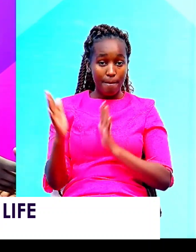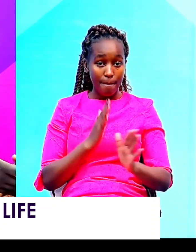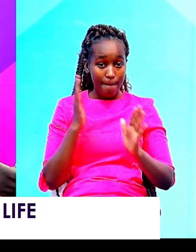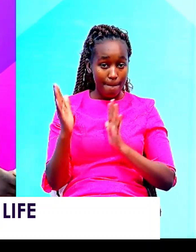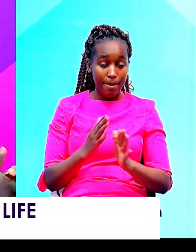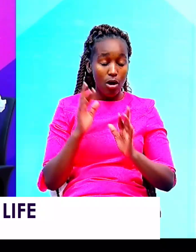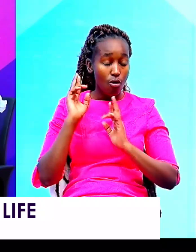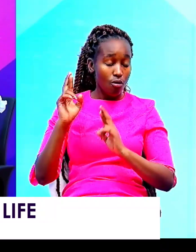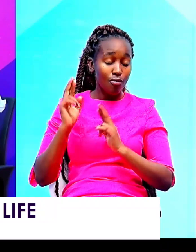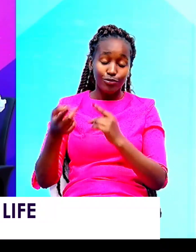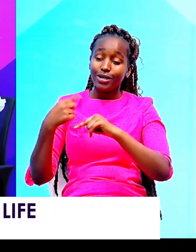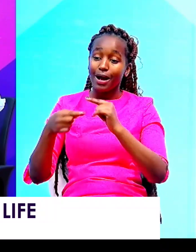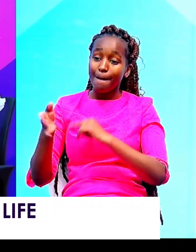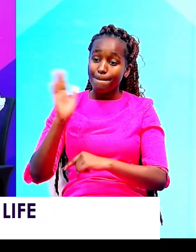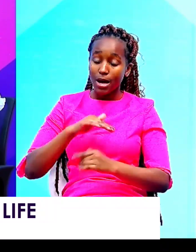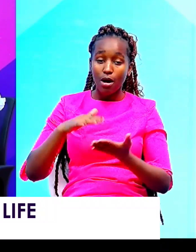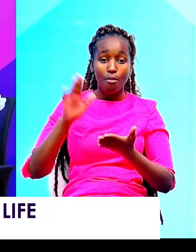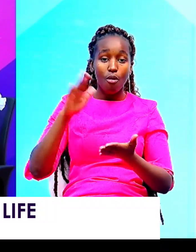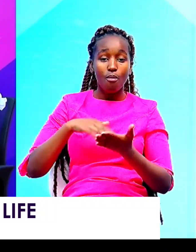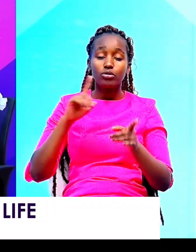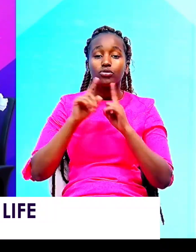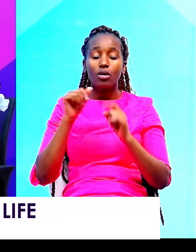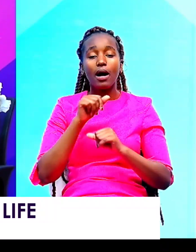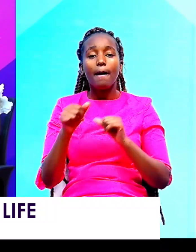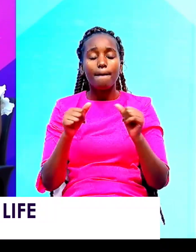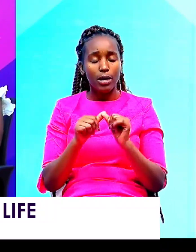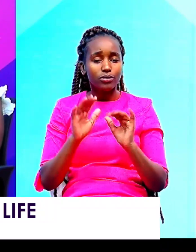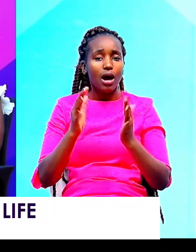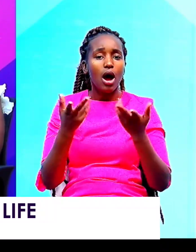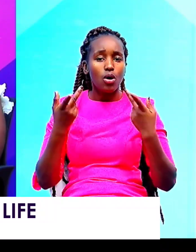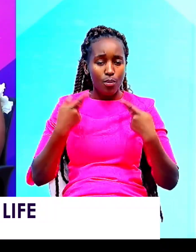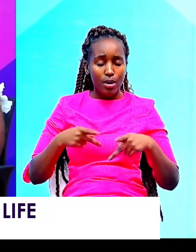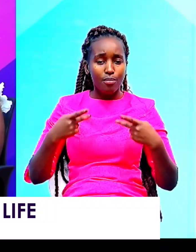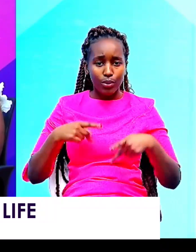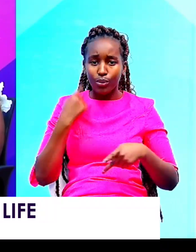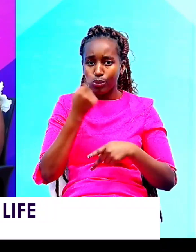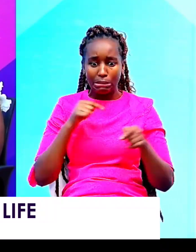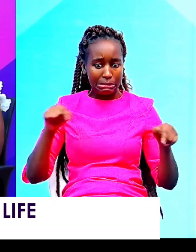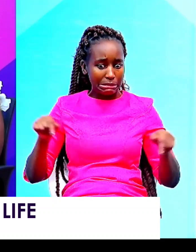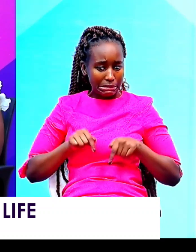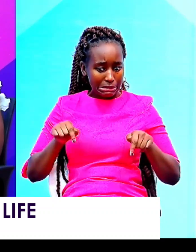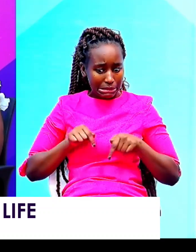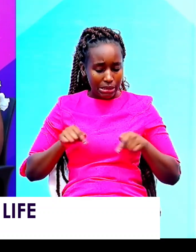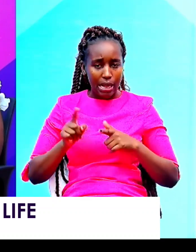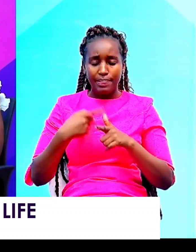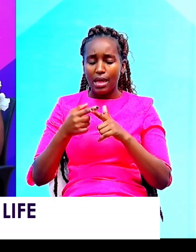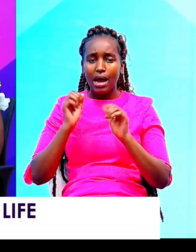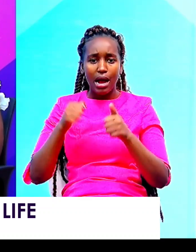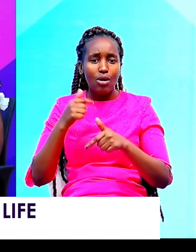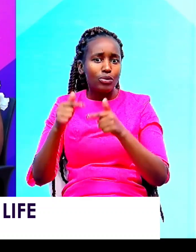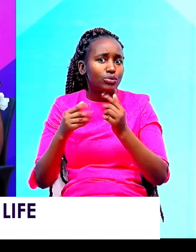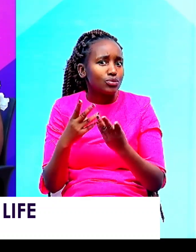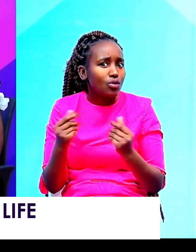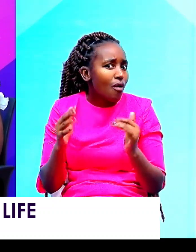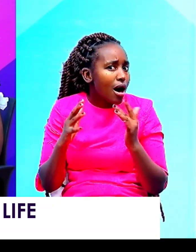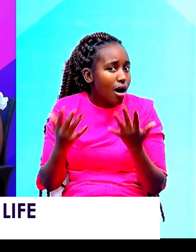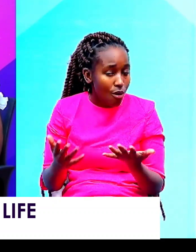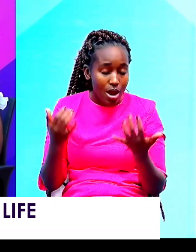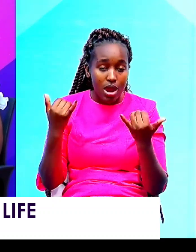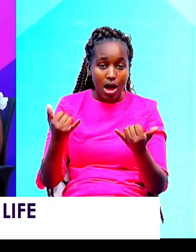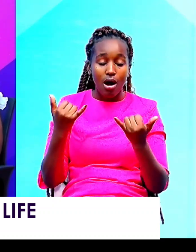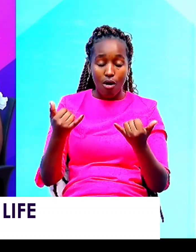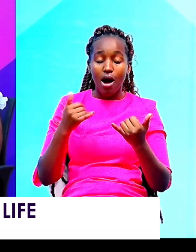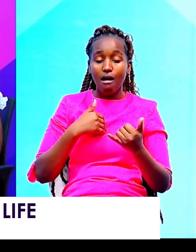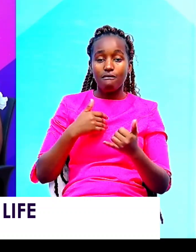back and talk about coping mechanism, because they are traumatized children. We've not even addressed the traumatized children. We've been with